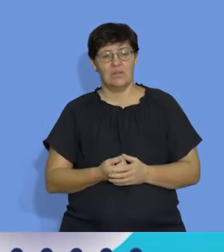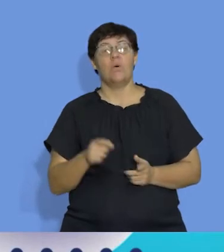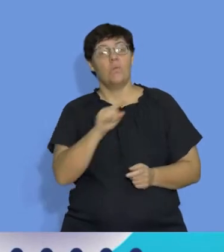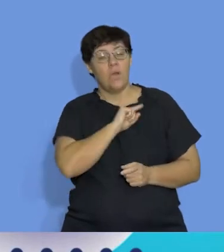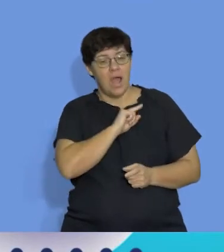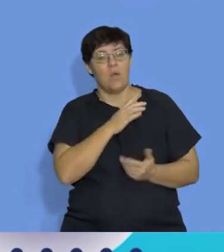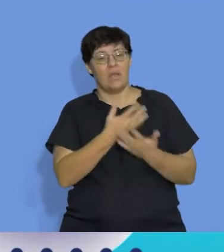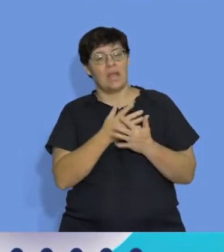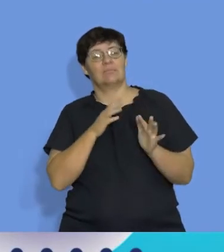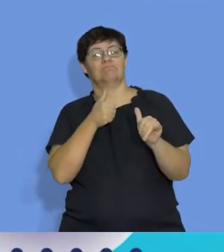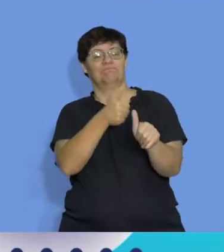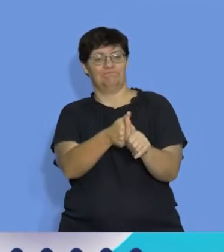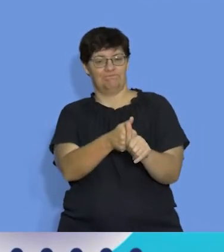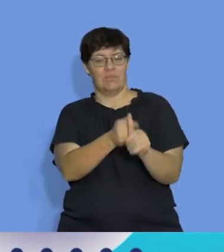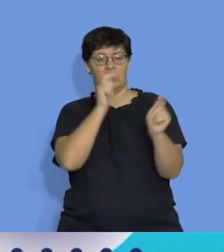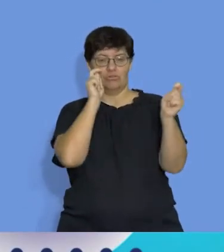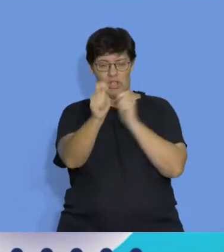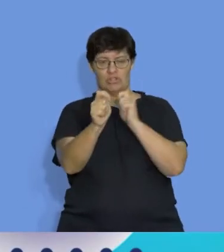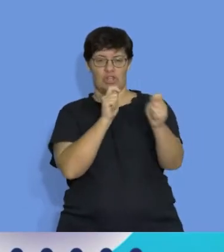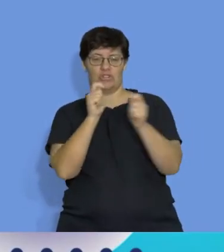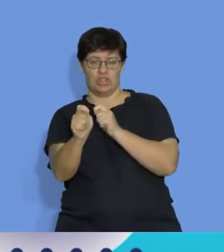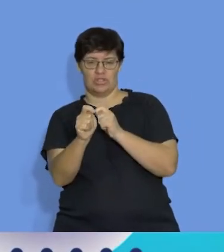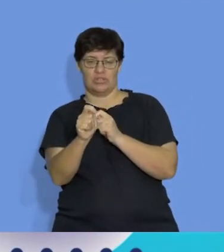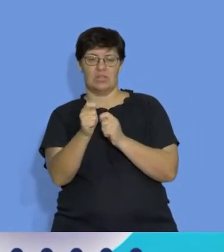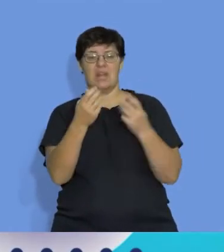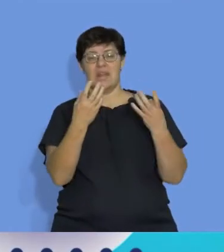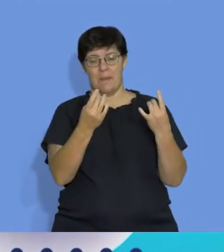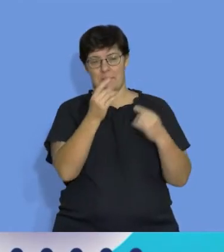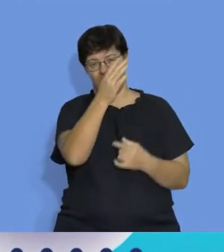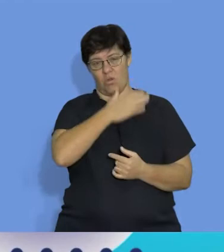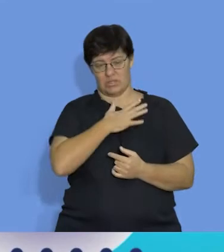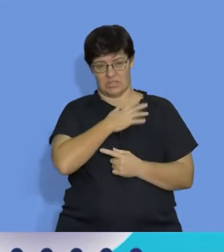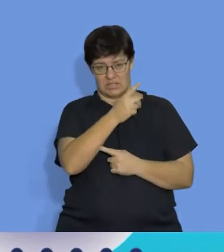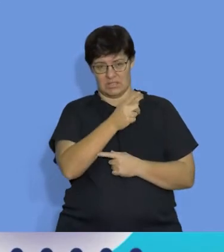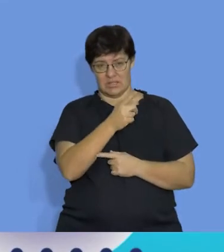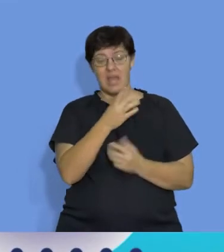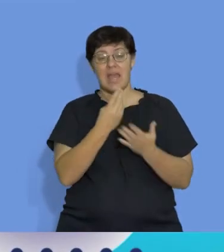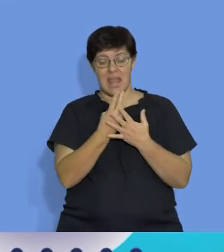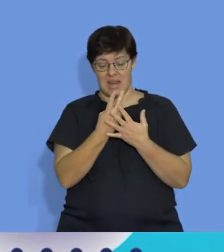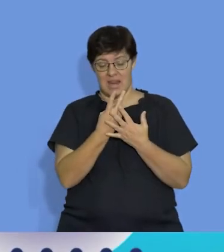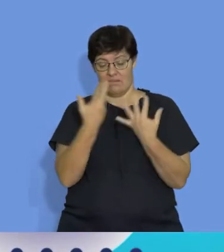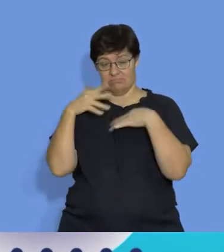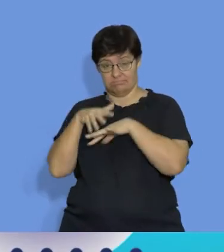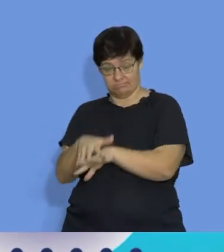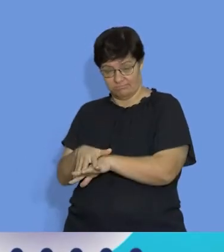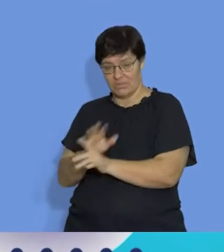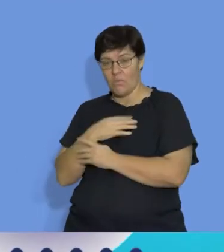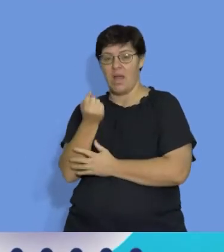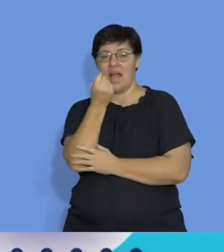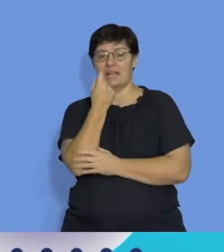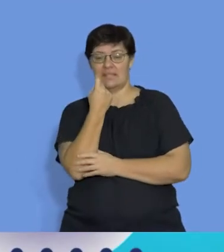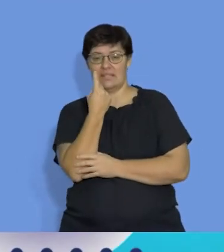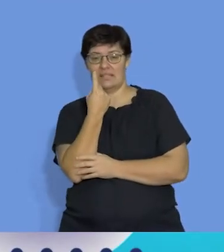keep track of changes in oxidation number of a particular substance in a reaction, we are able to understand whether